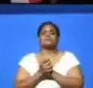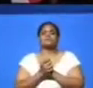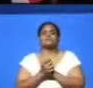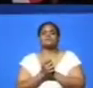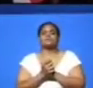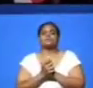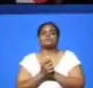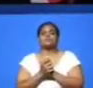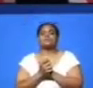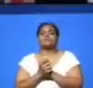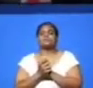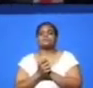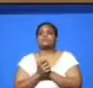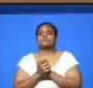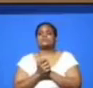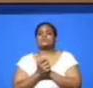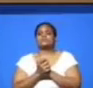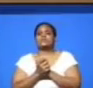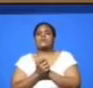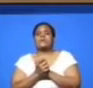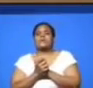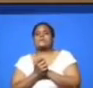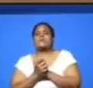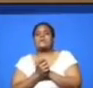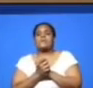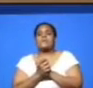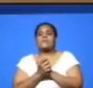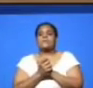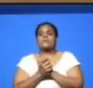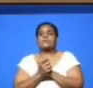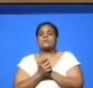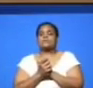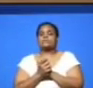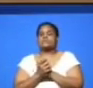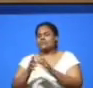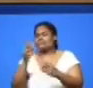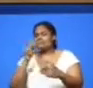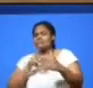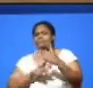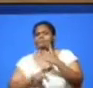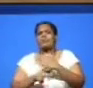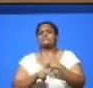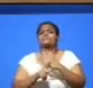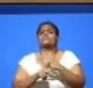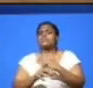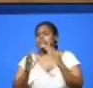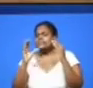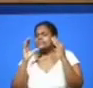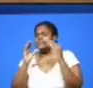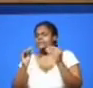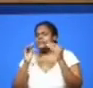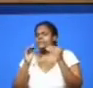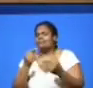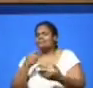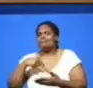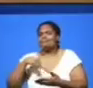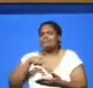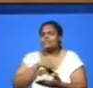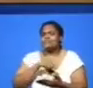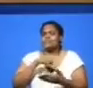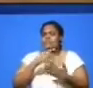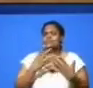is taking us along those days just leading